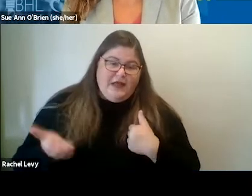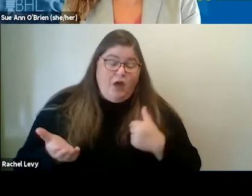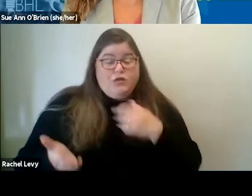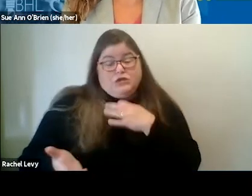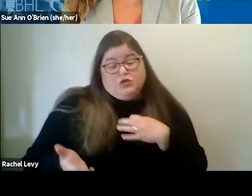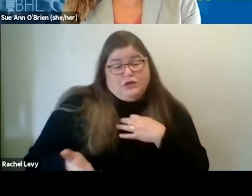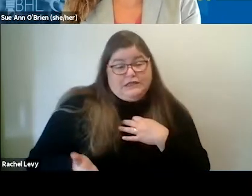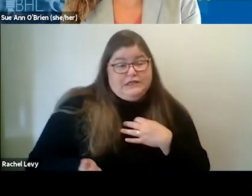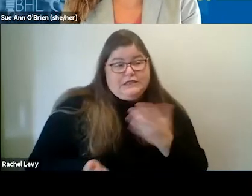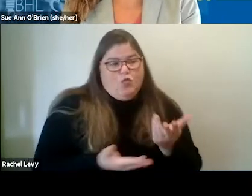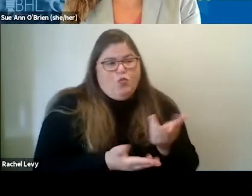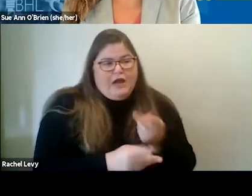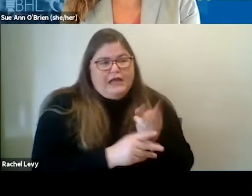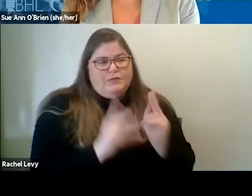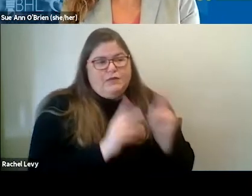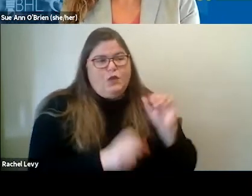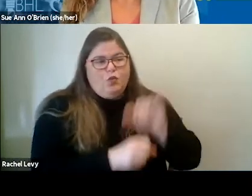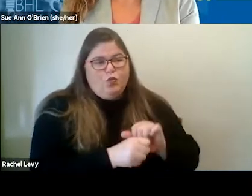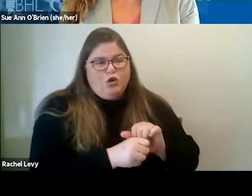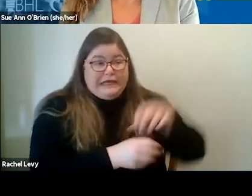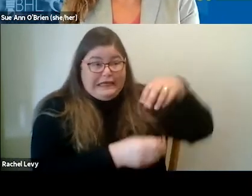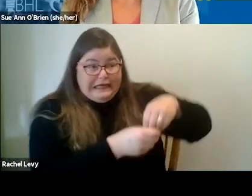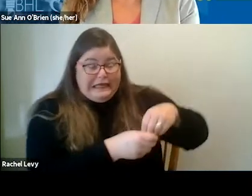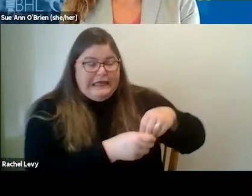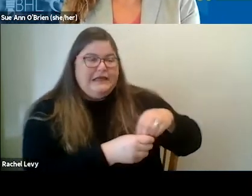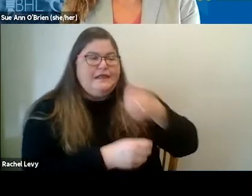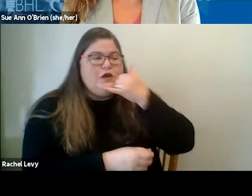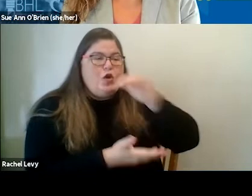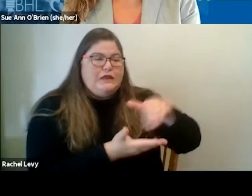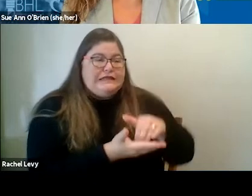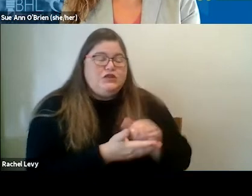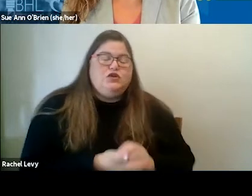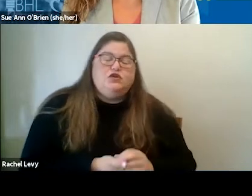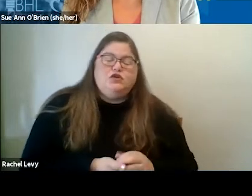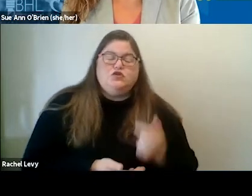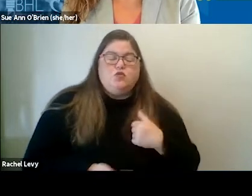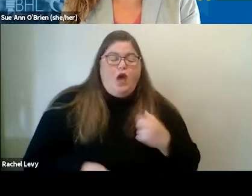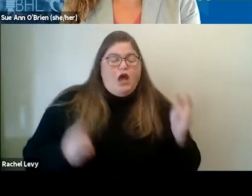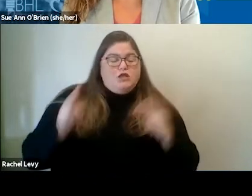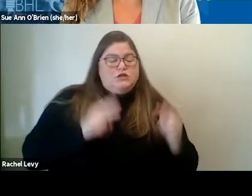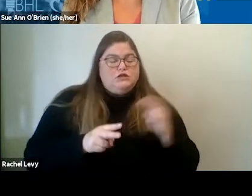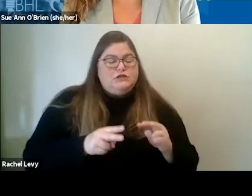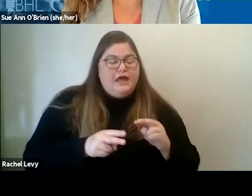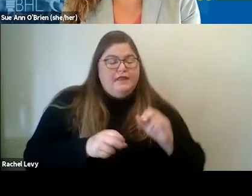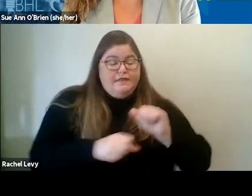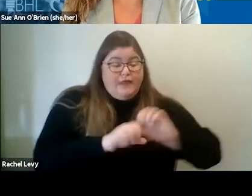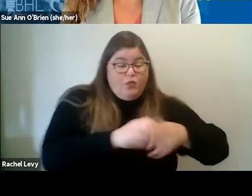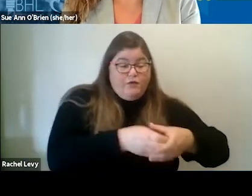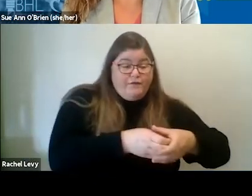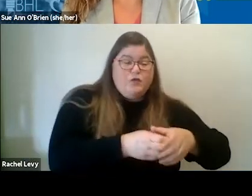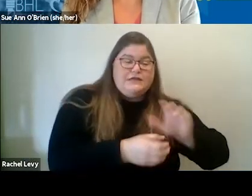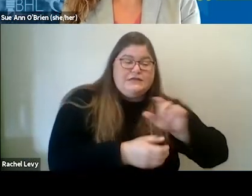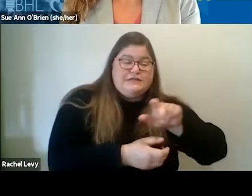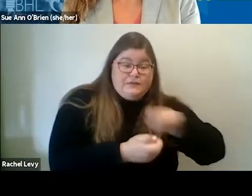the composition of our call center workforce was. Taking a look at that, our workforce, specifically on the call